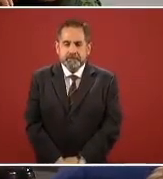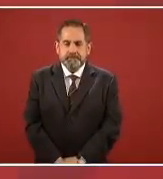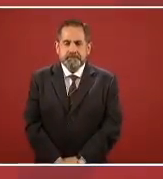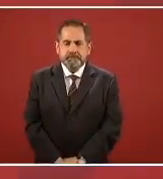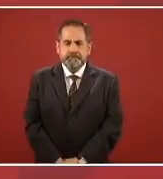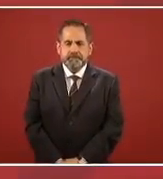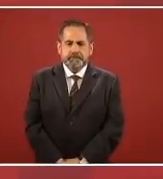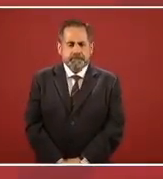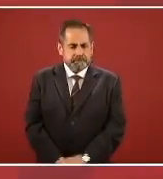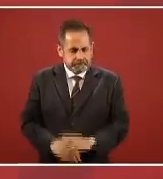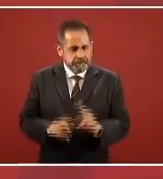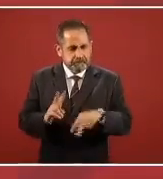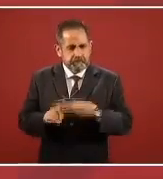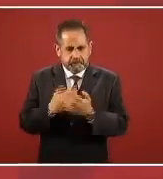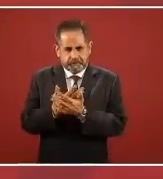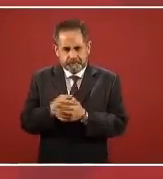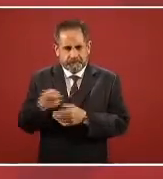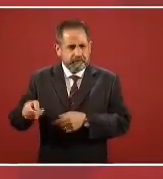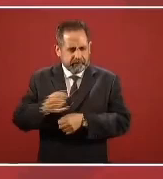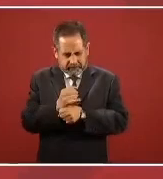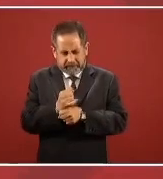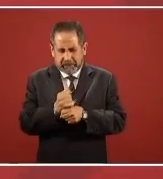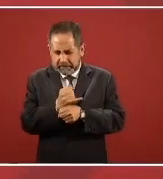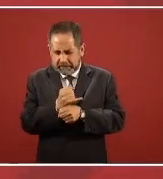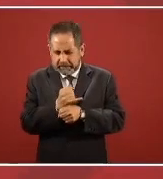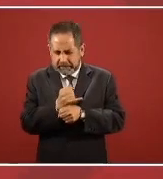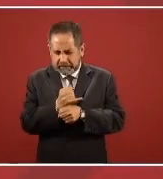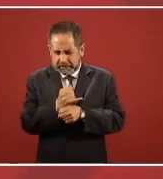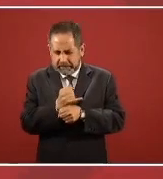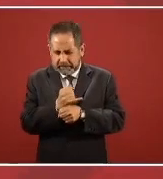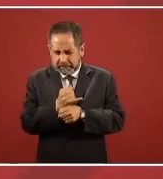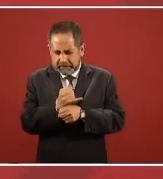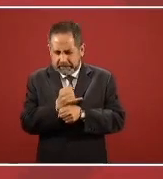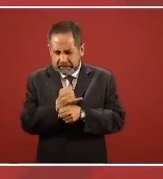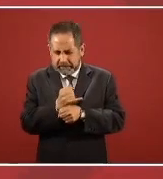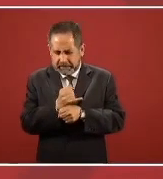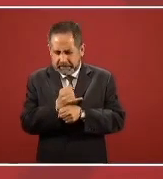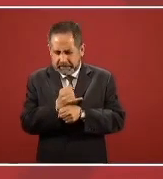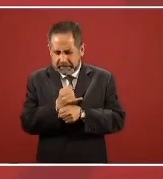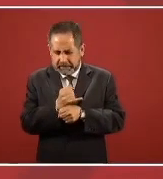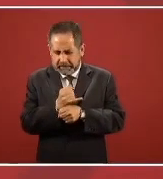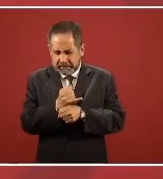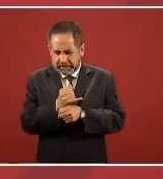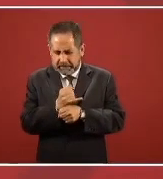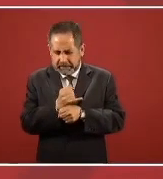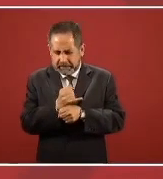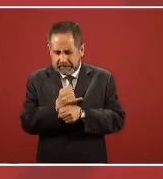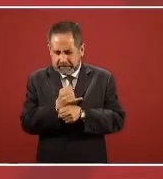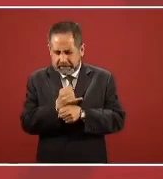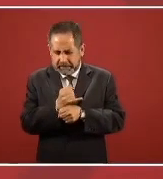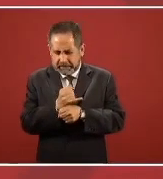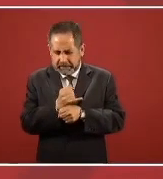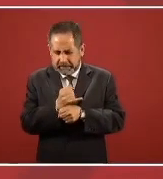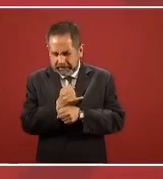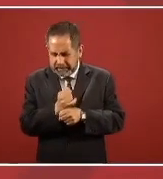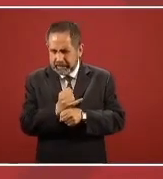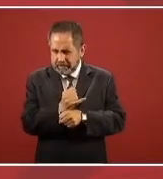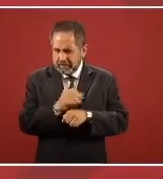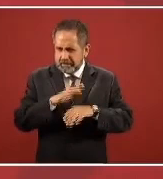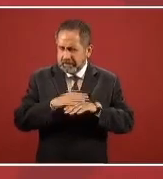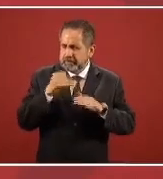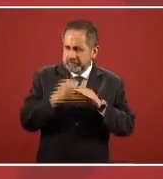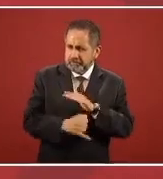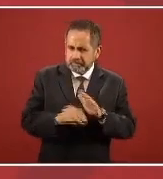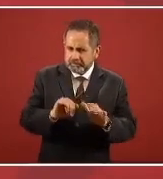vamos a esperar el resultado de la investigación. We are going to wait for the results of the investigation.